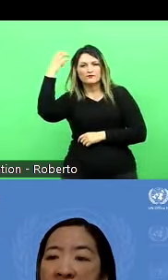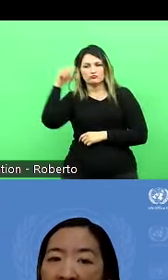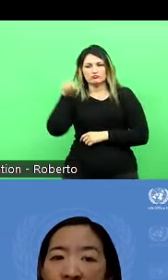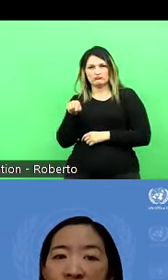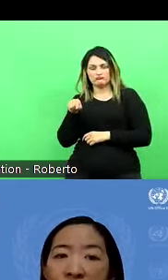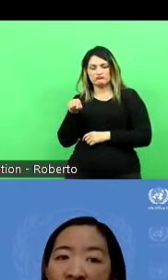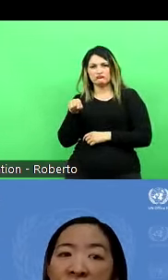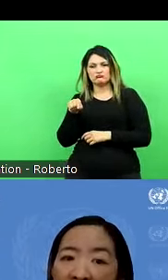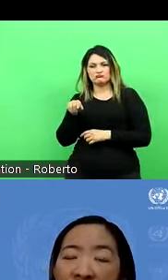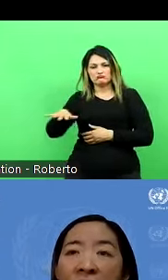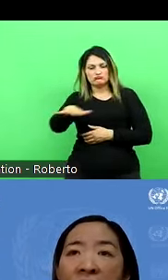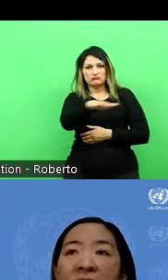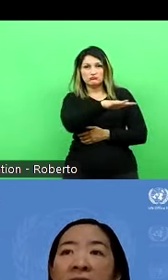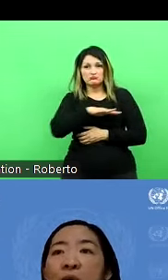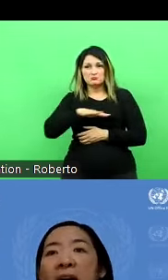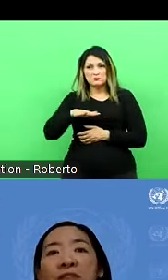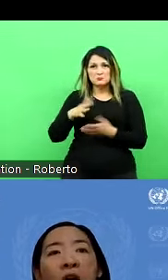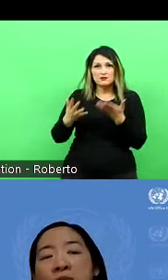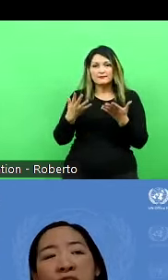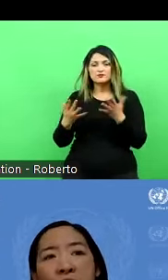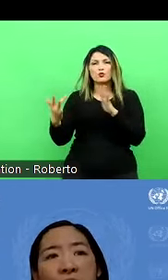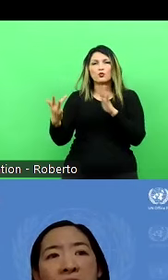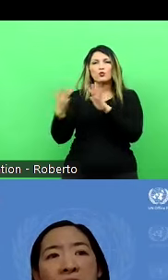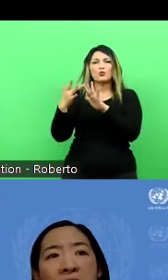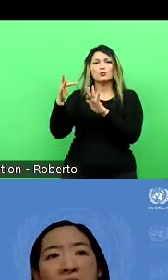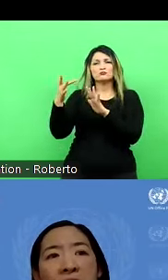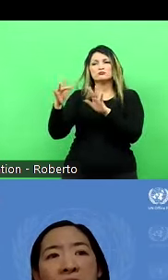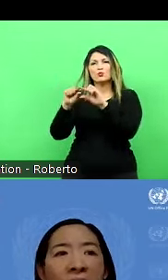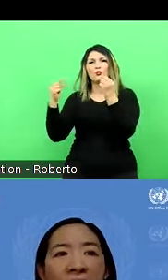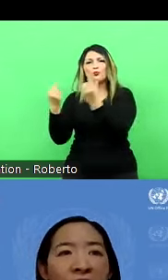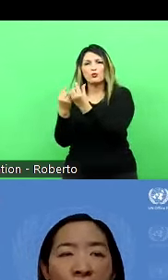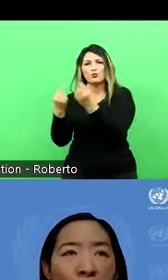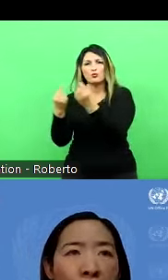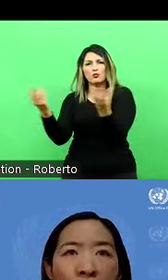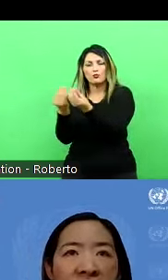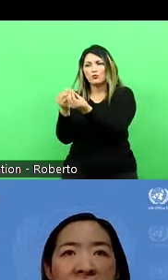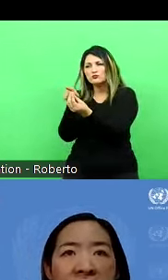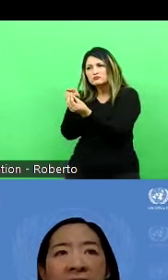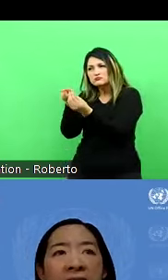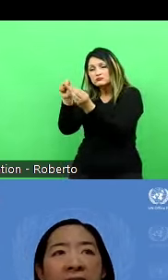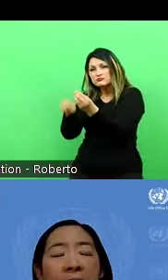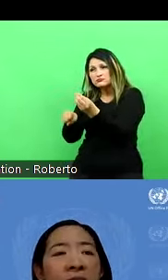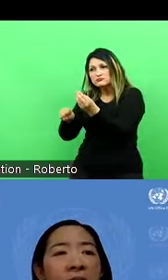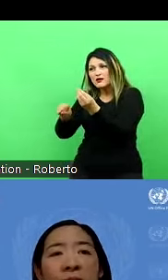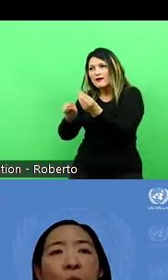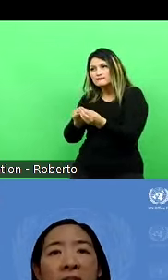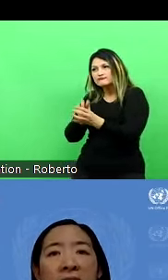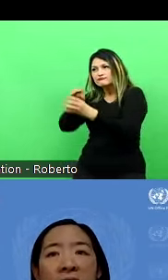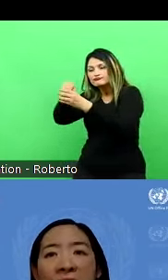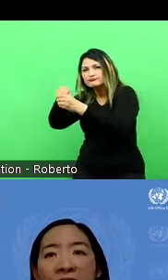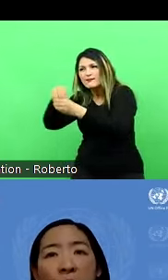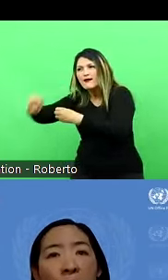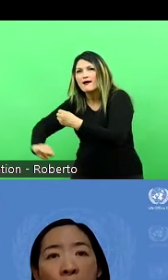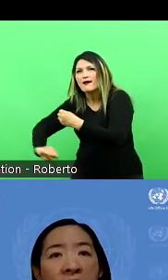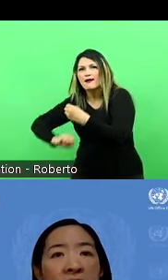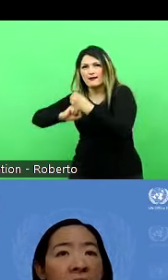in disaster risk reduction? And you have the option to choose 0 if no, you don't have the focal points, and 1 if you